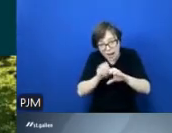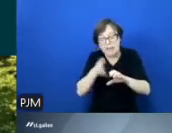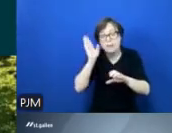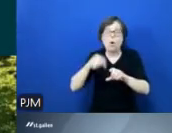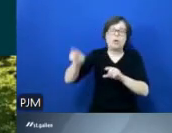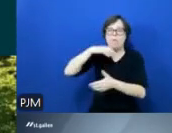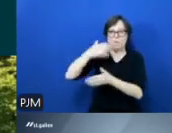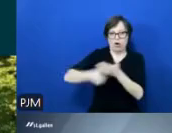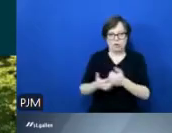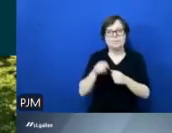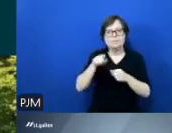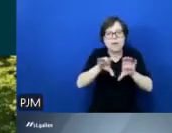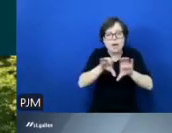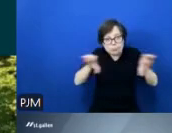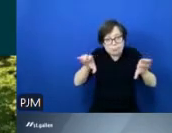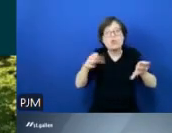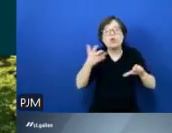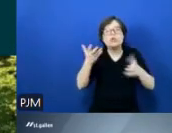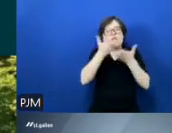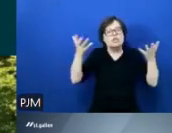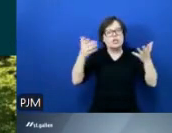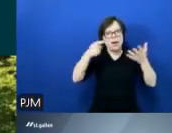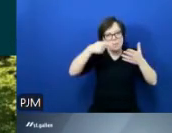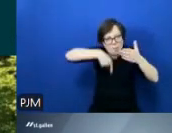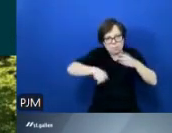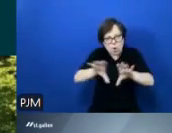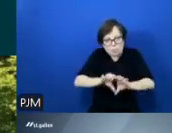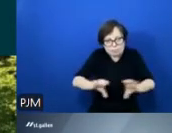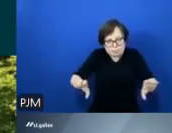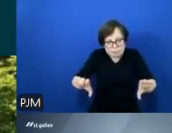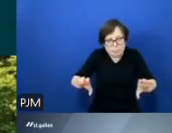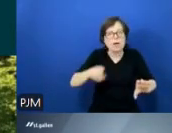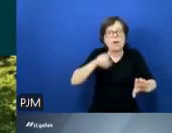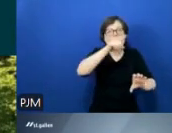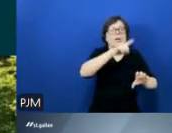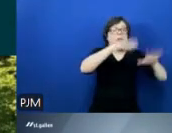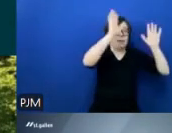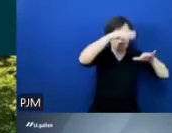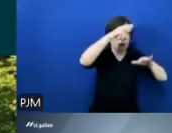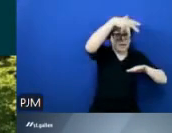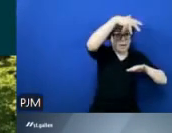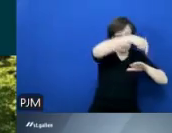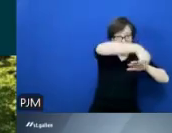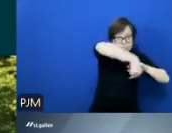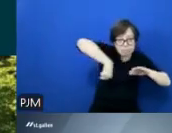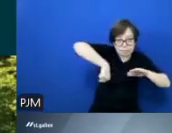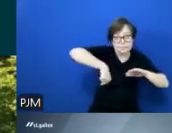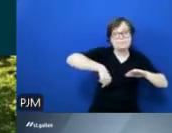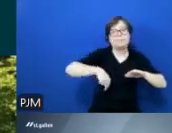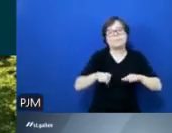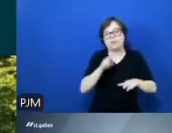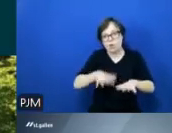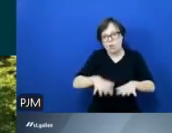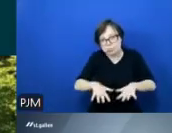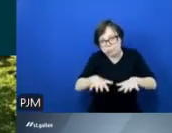in such underground reservoirs. We store it, they can retain water